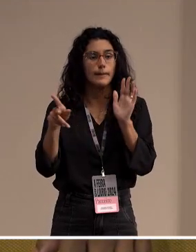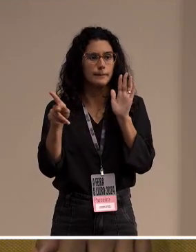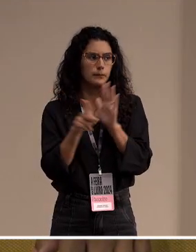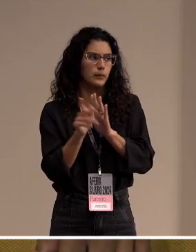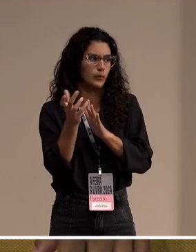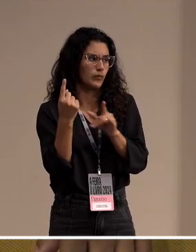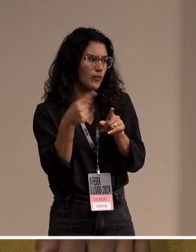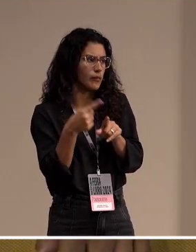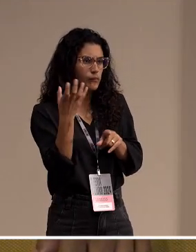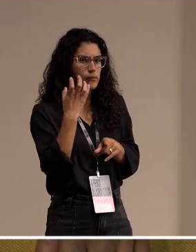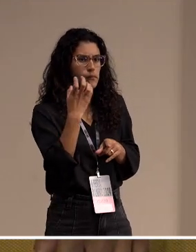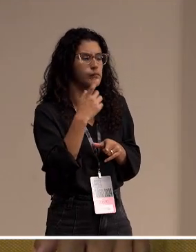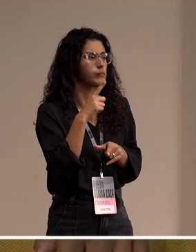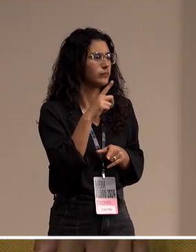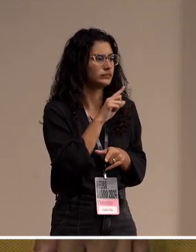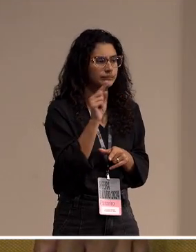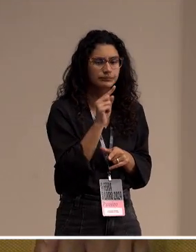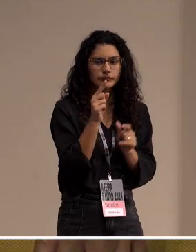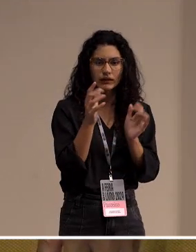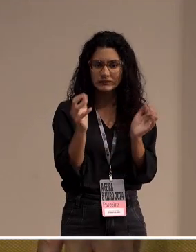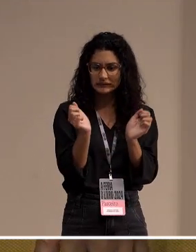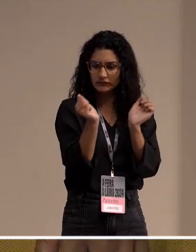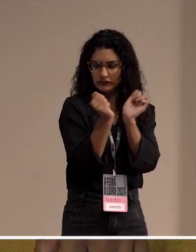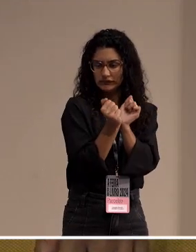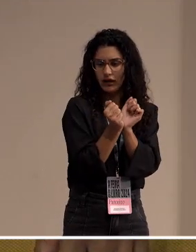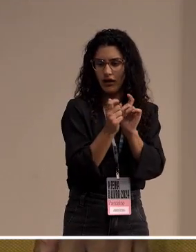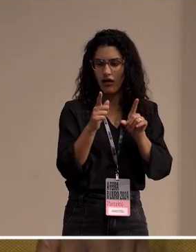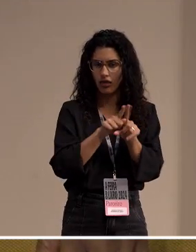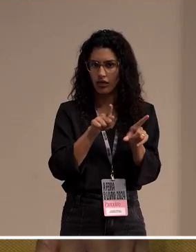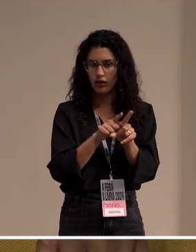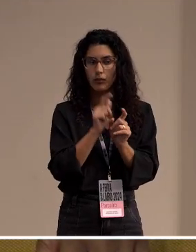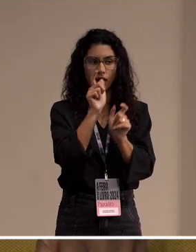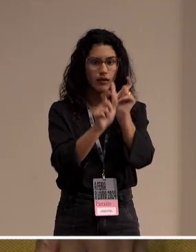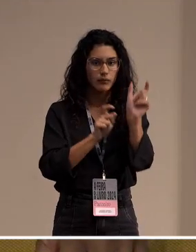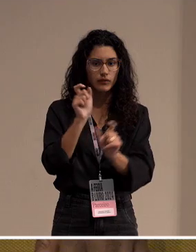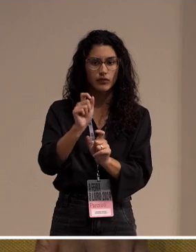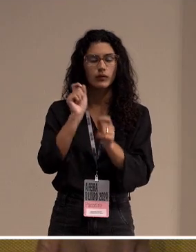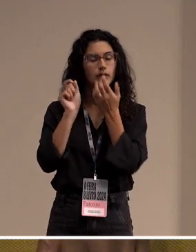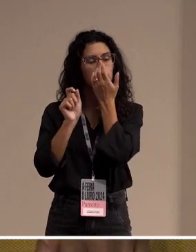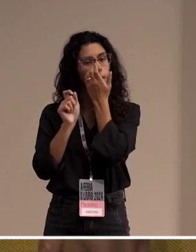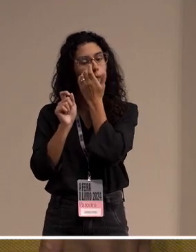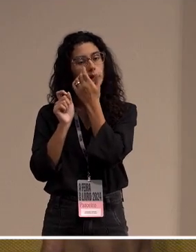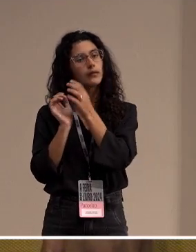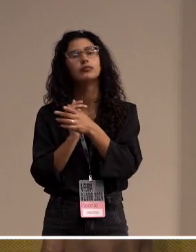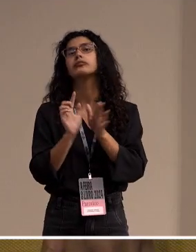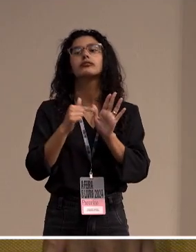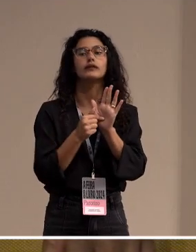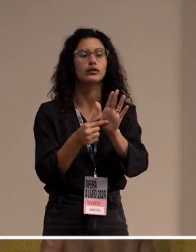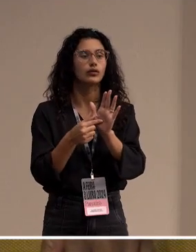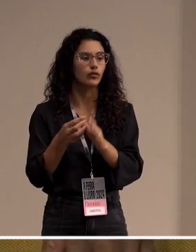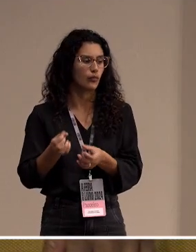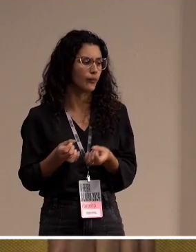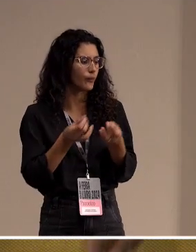thrown off of slave ships and fed to the sharks in exchange for insurance payments,